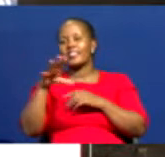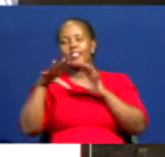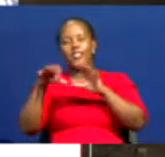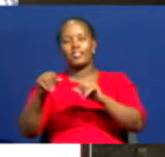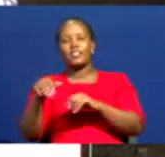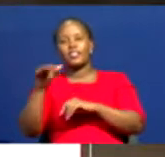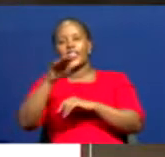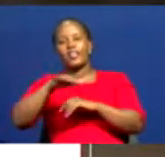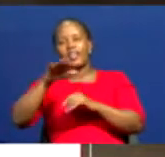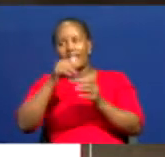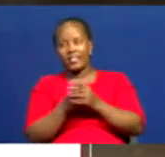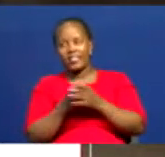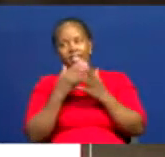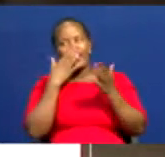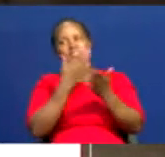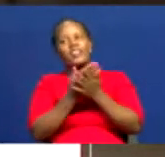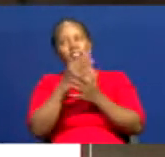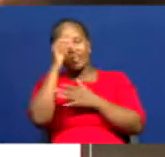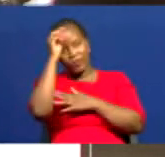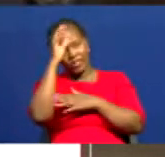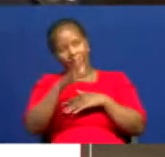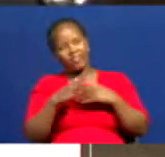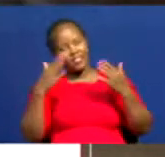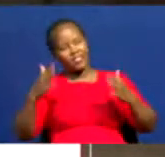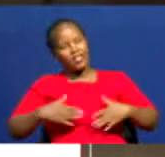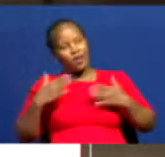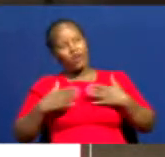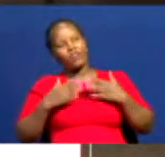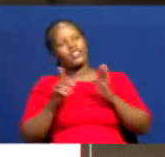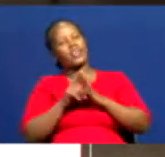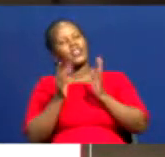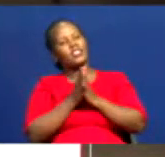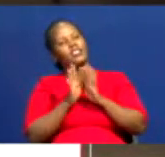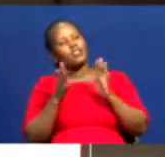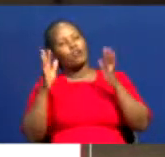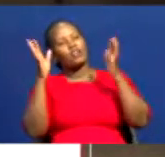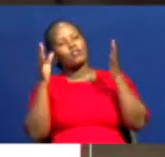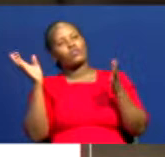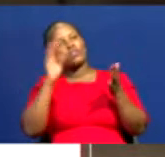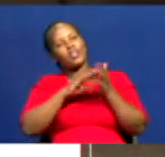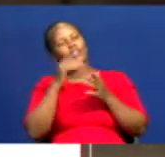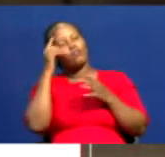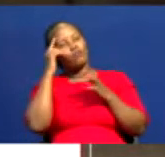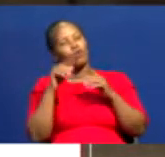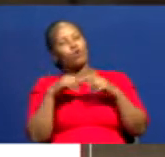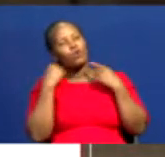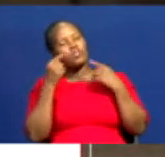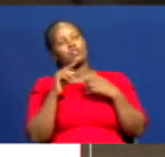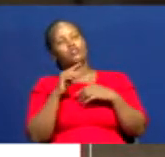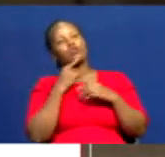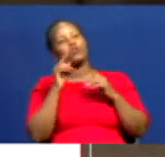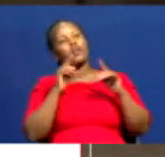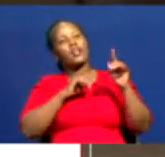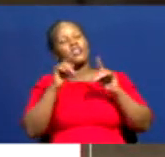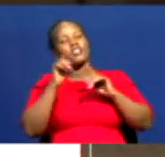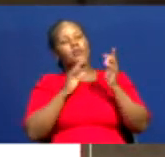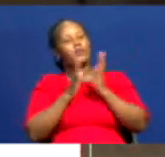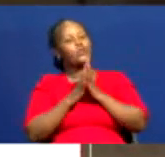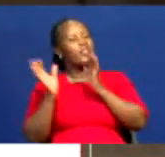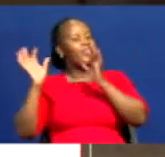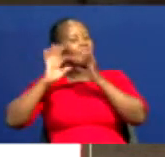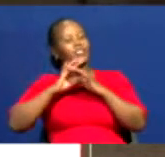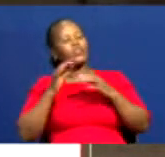Thank you, Governor. It's always a pleasure to speak to you. And congratulations again for hosting the Turkana Tourism and Cultural Festival. It's been a wonderful